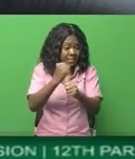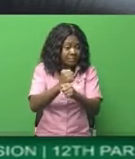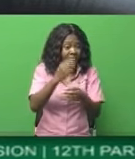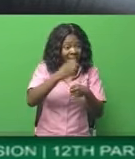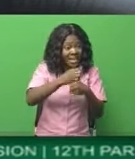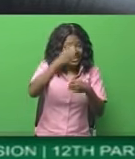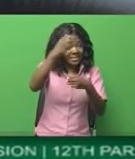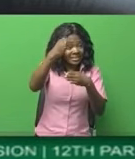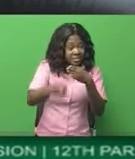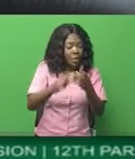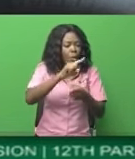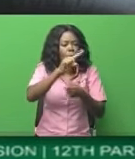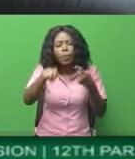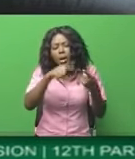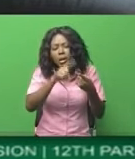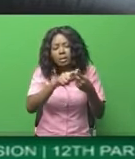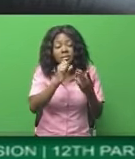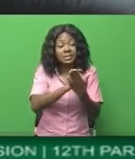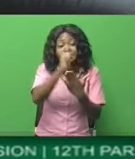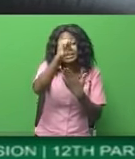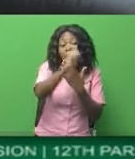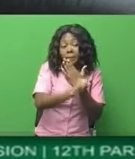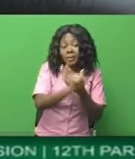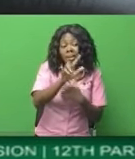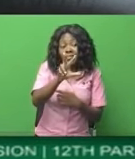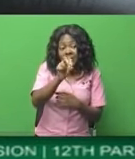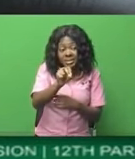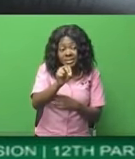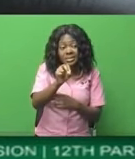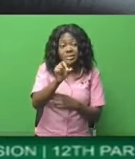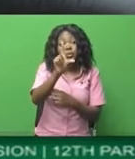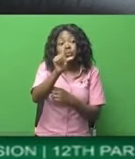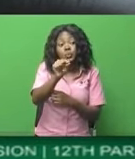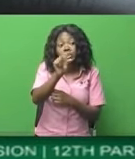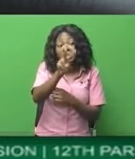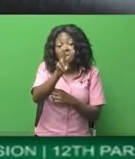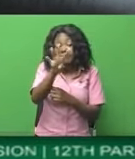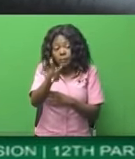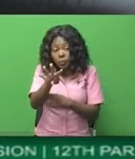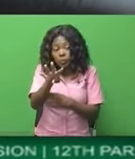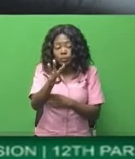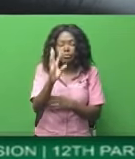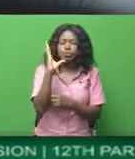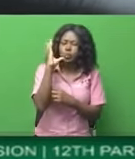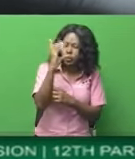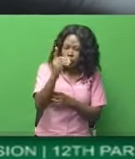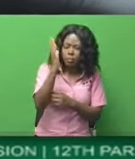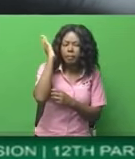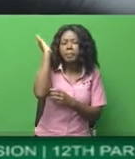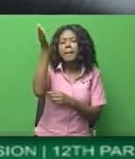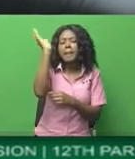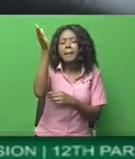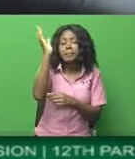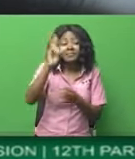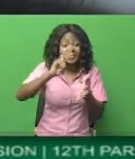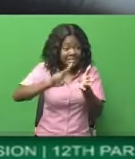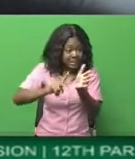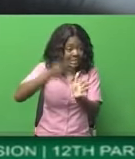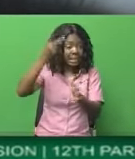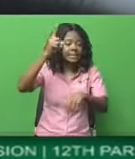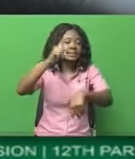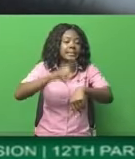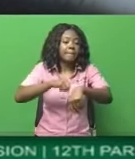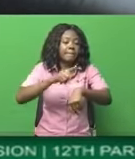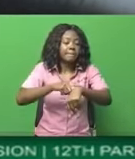is being touted as the government's big-ticket item announced in the national budget. However, the political leader of the PDP,